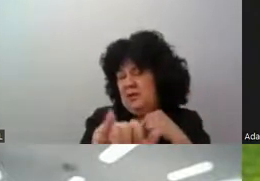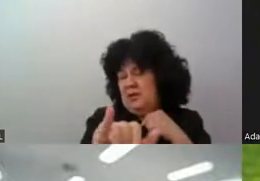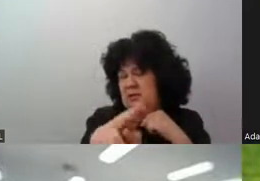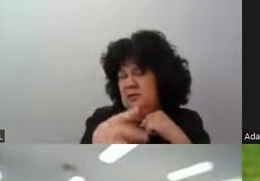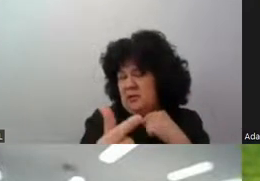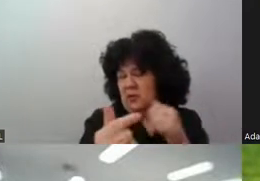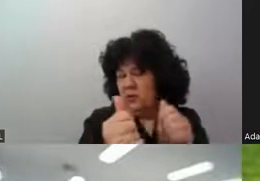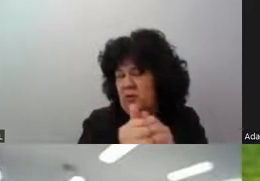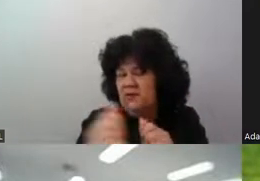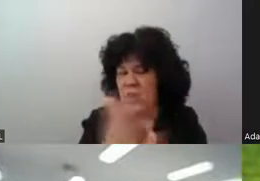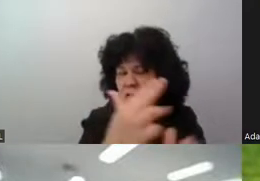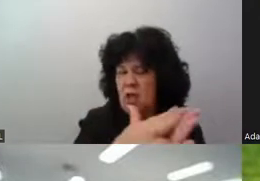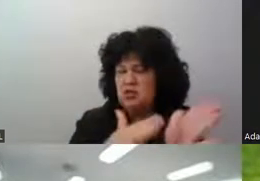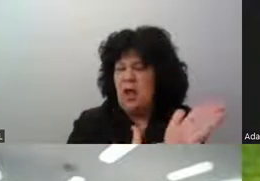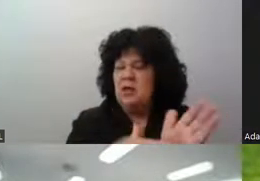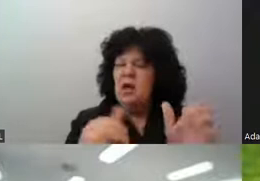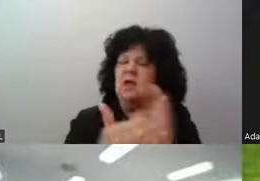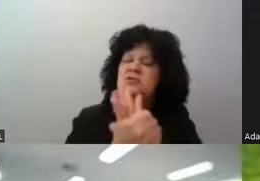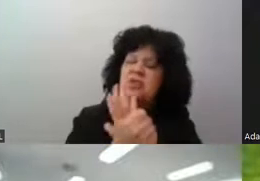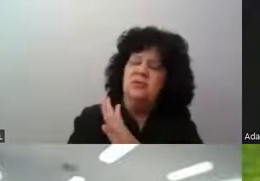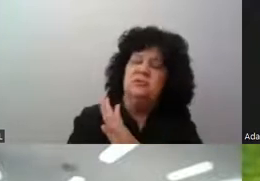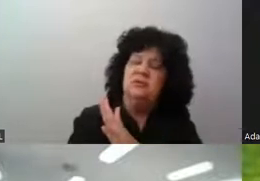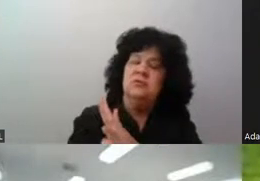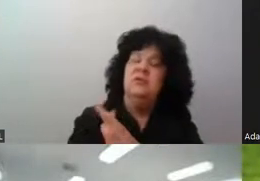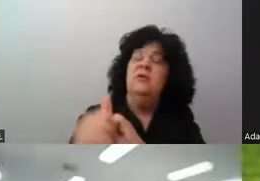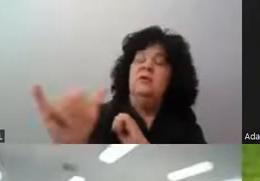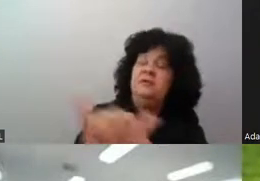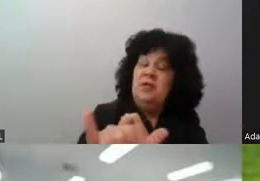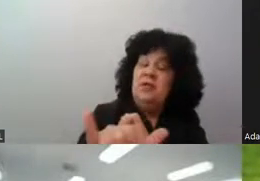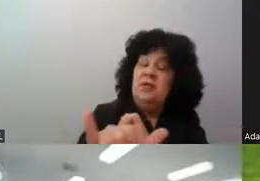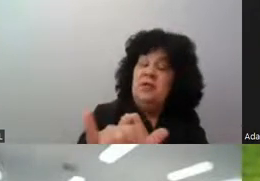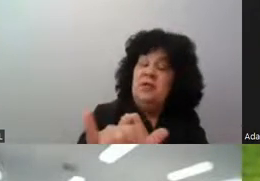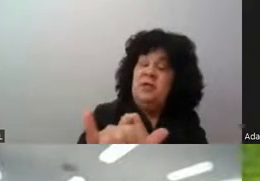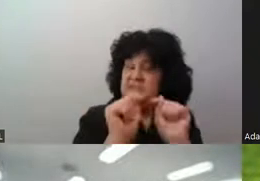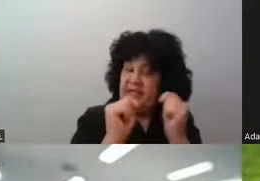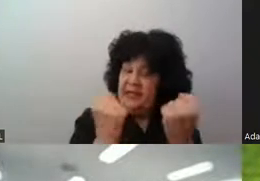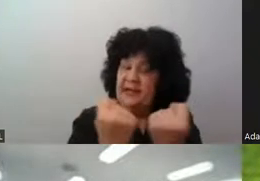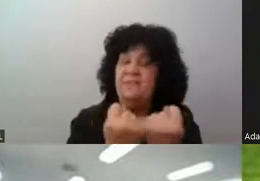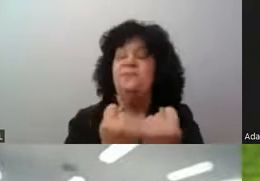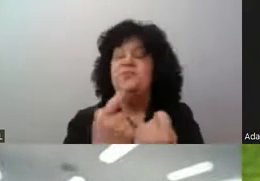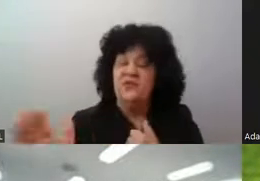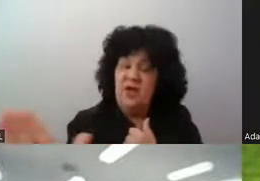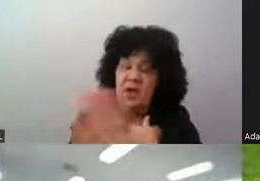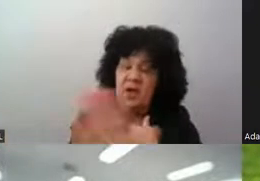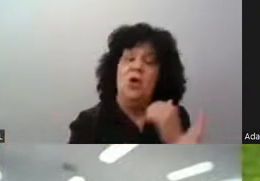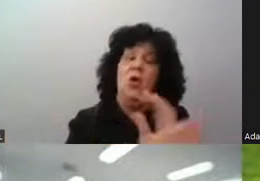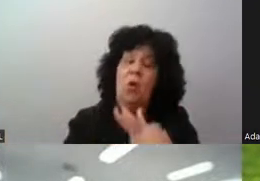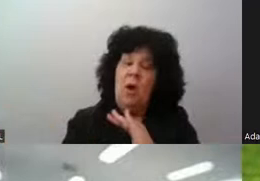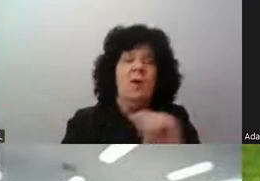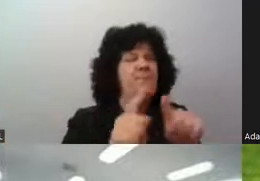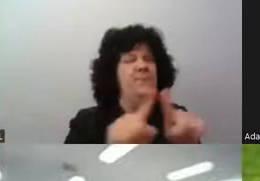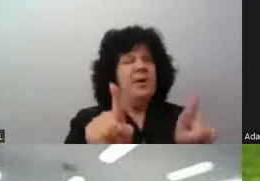and quality. Same thing around the teams, their qualifications, but how do you